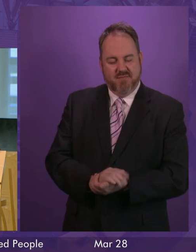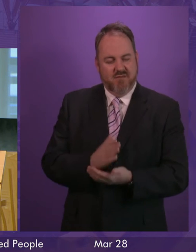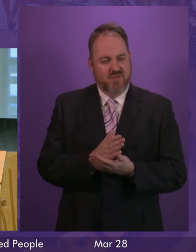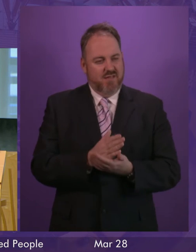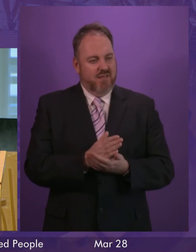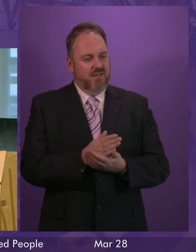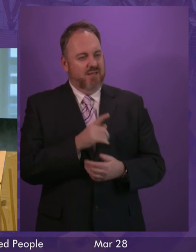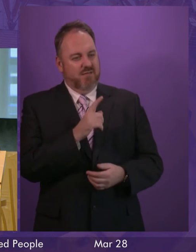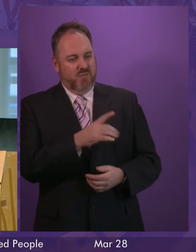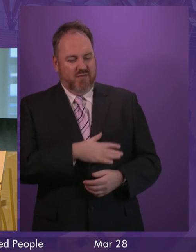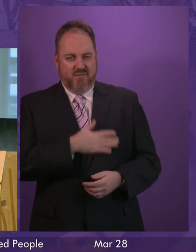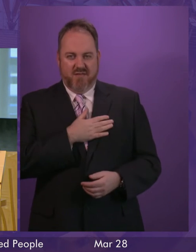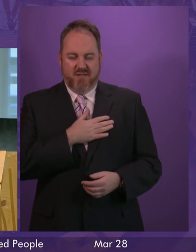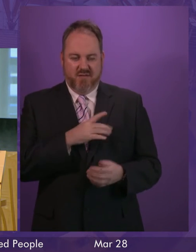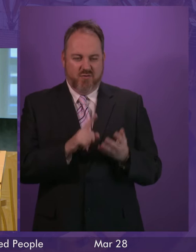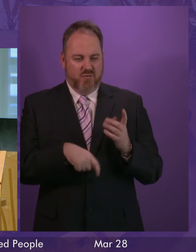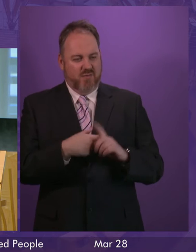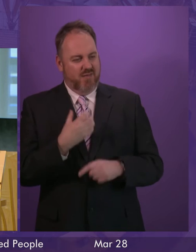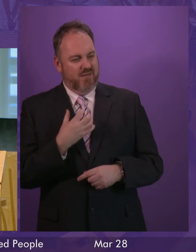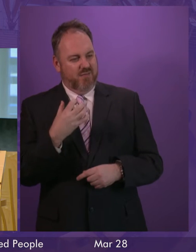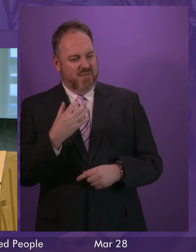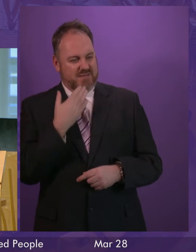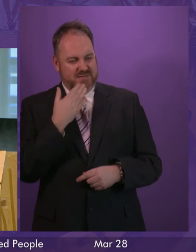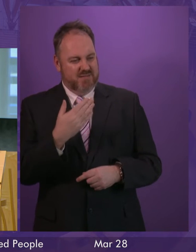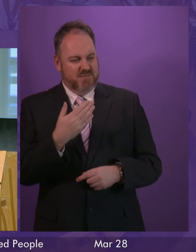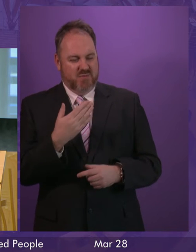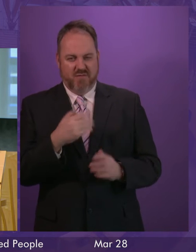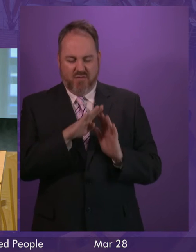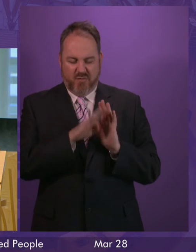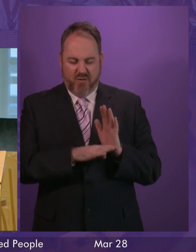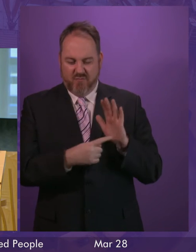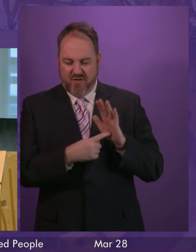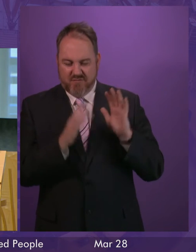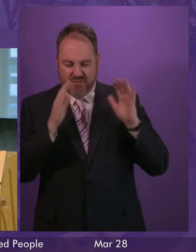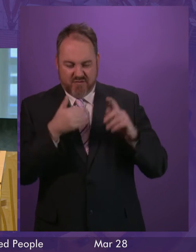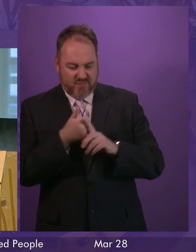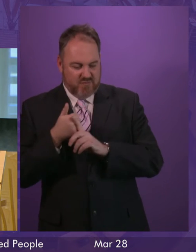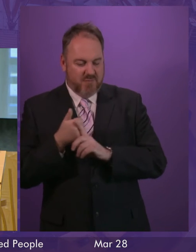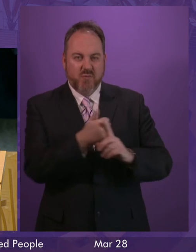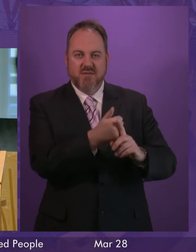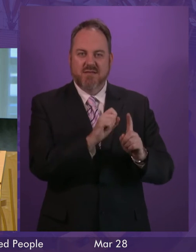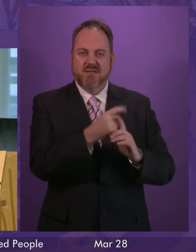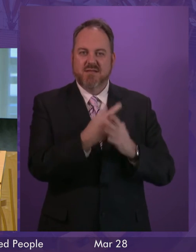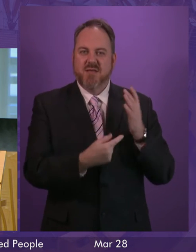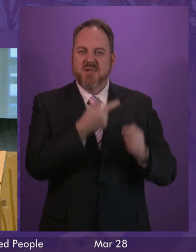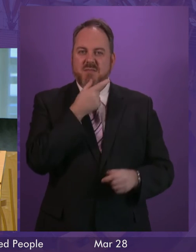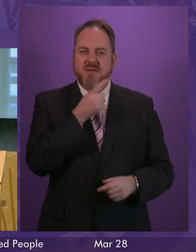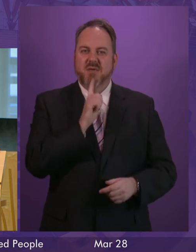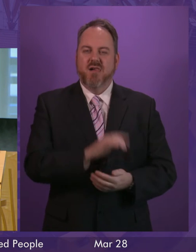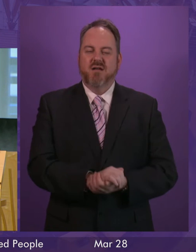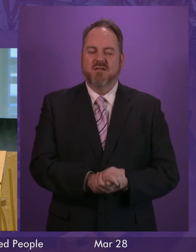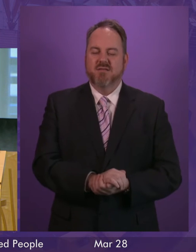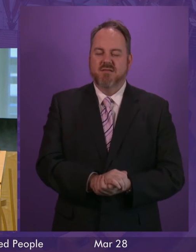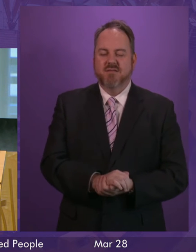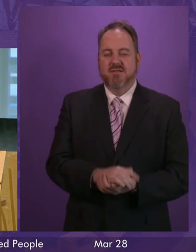her bottom priority after failing to replace Minister for Disabled People Sarah Newton MP who quit on 13th of March. Meanwhile official figures